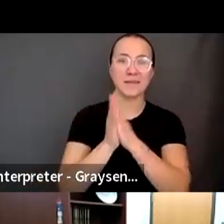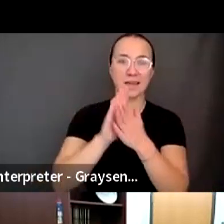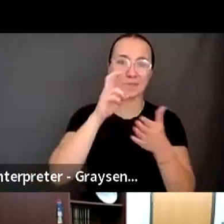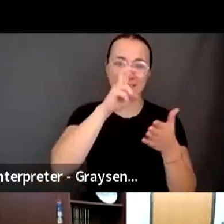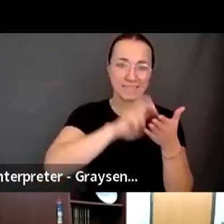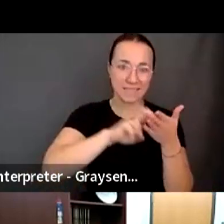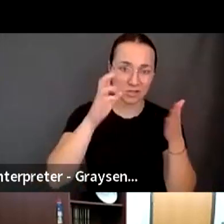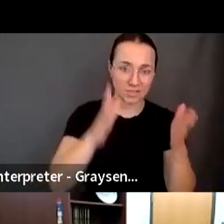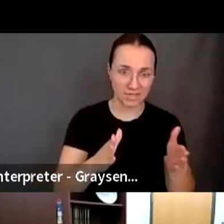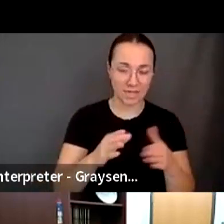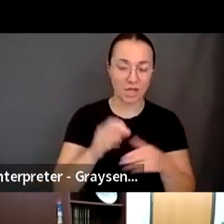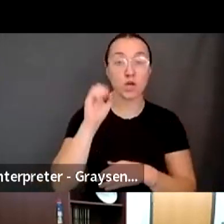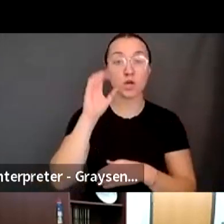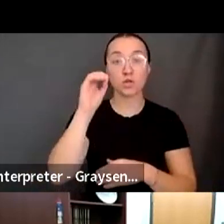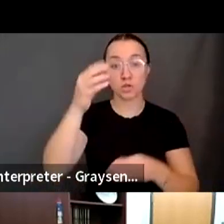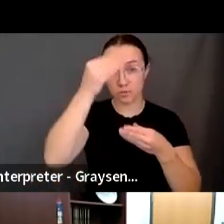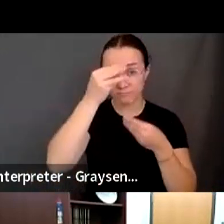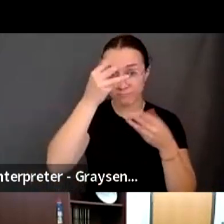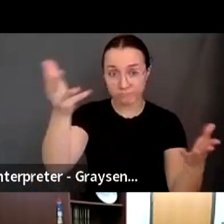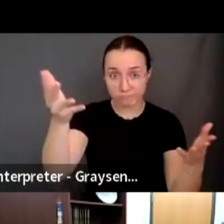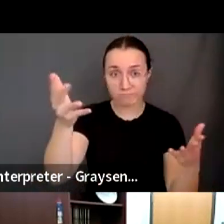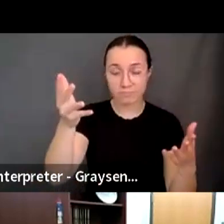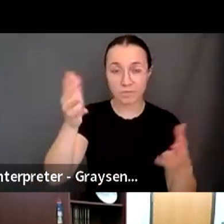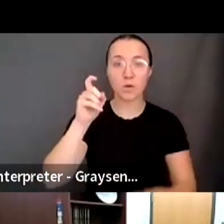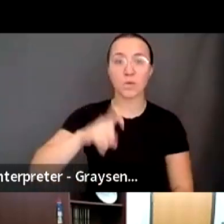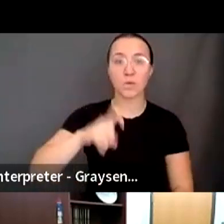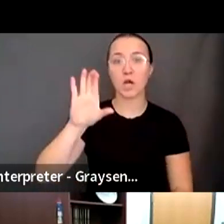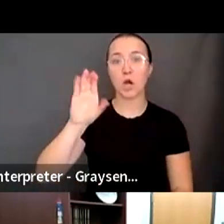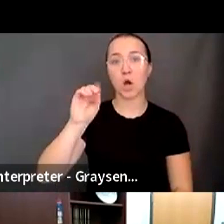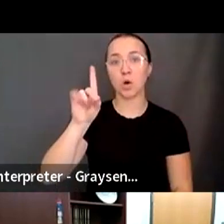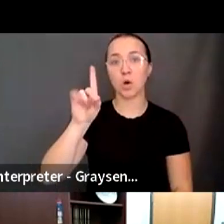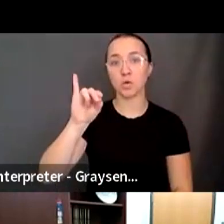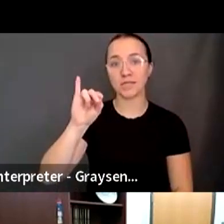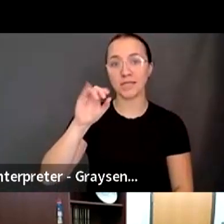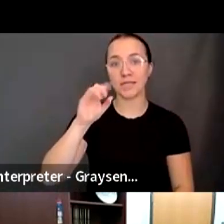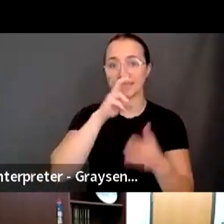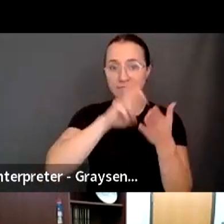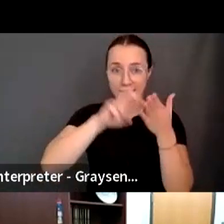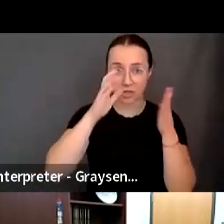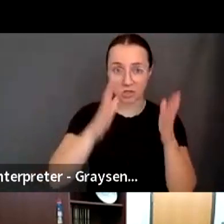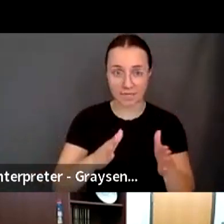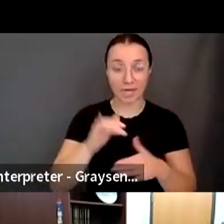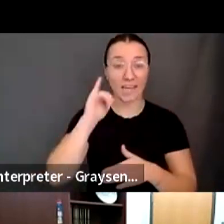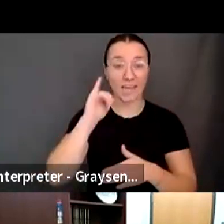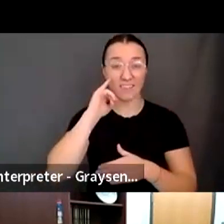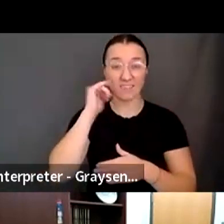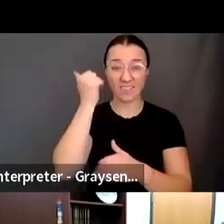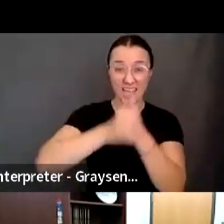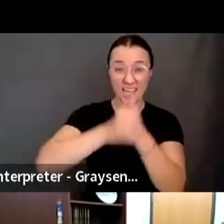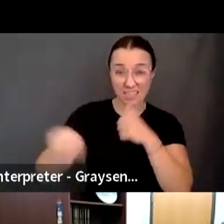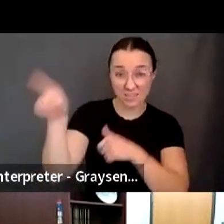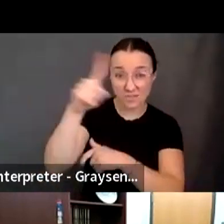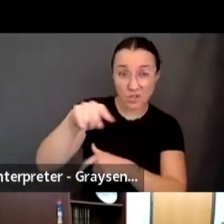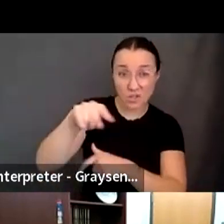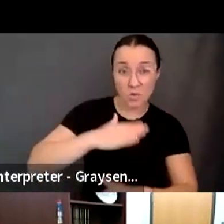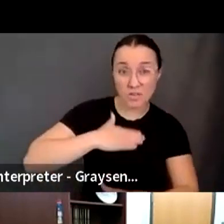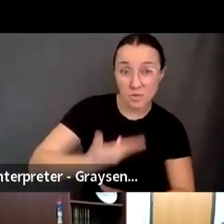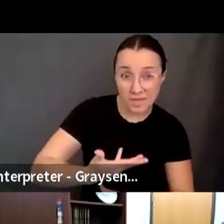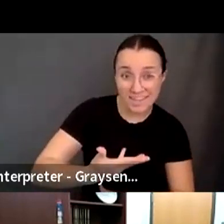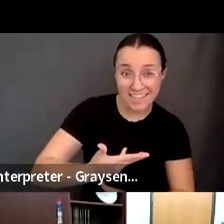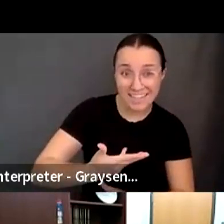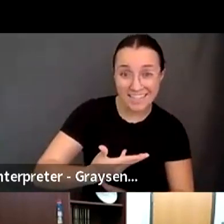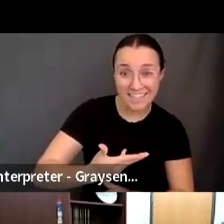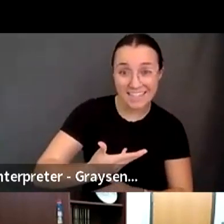that in mind, we will need a Codi secretary if anybody is willing. See, somebody voted for disregard this